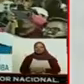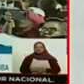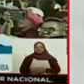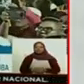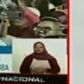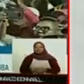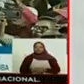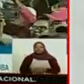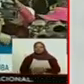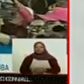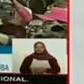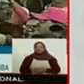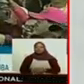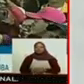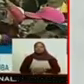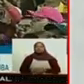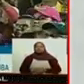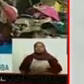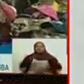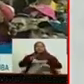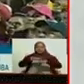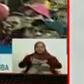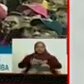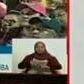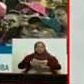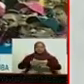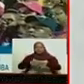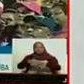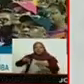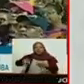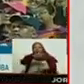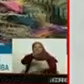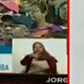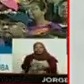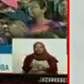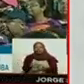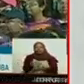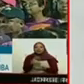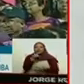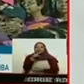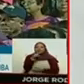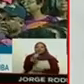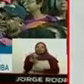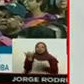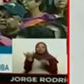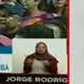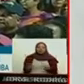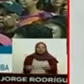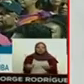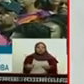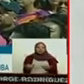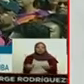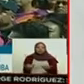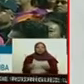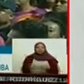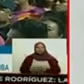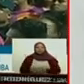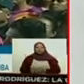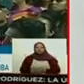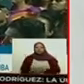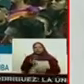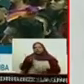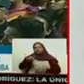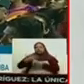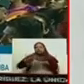the diverse nations of South America. And when countries like Iran or Russia try to break this